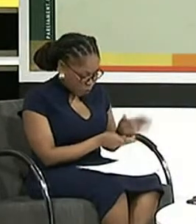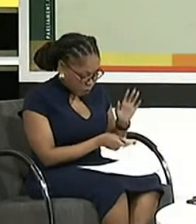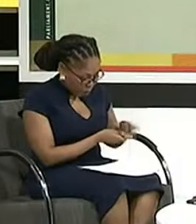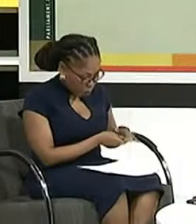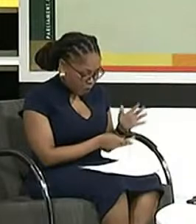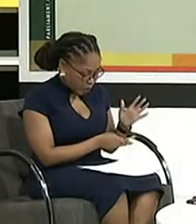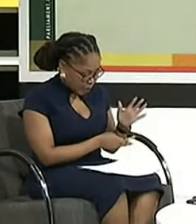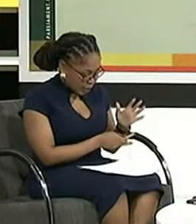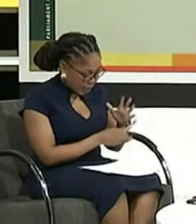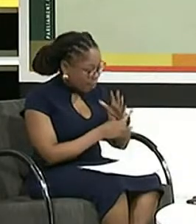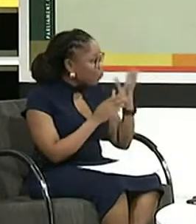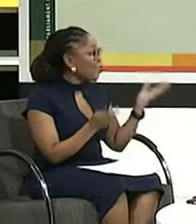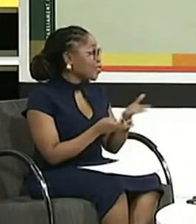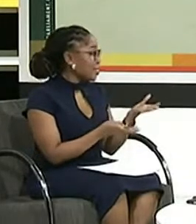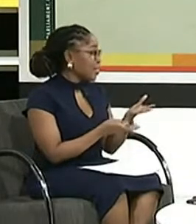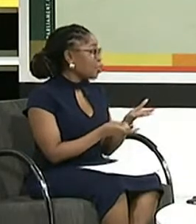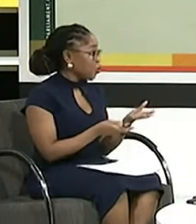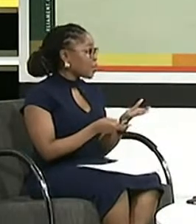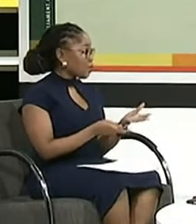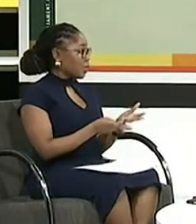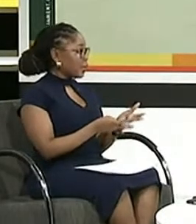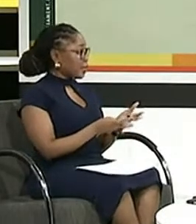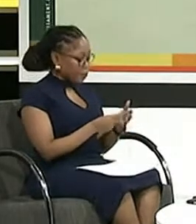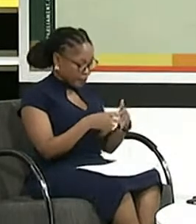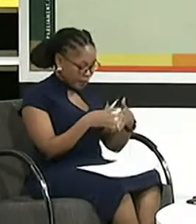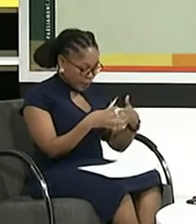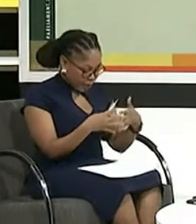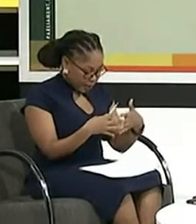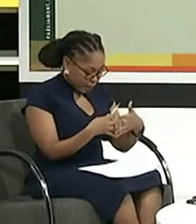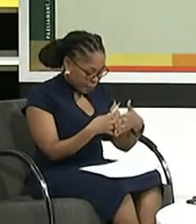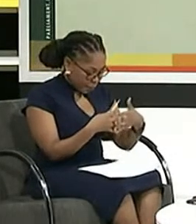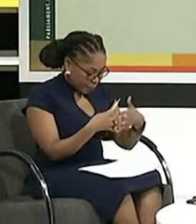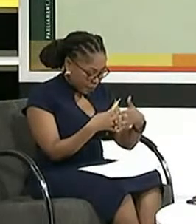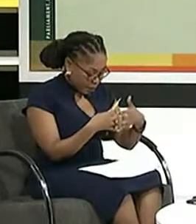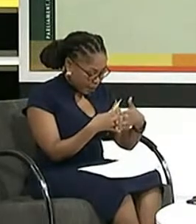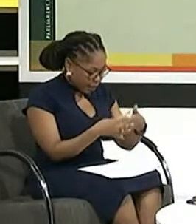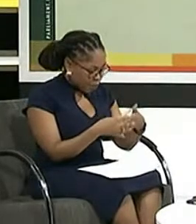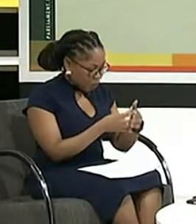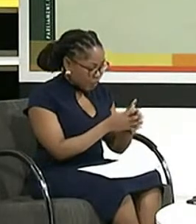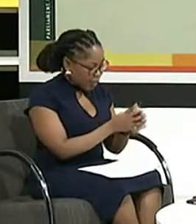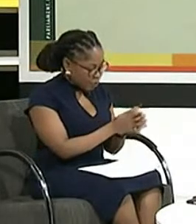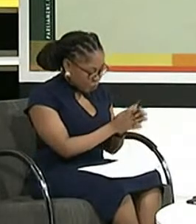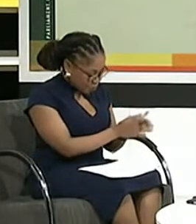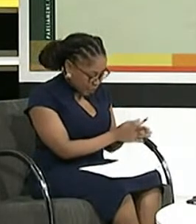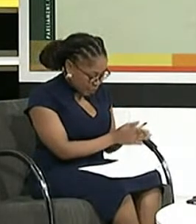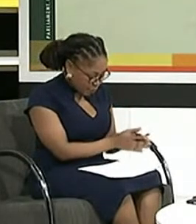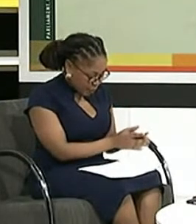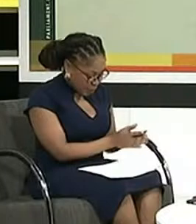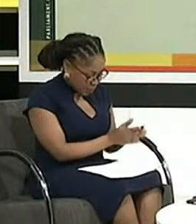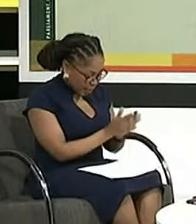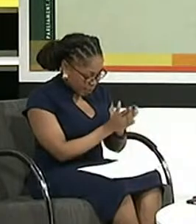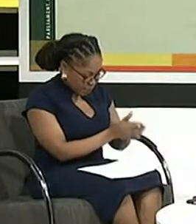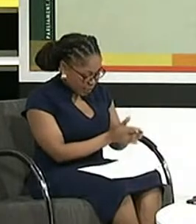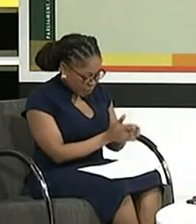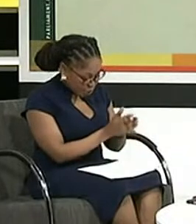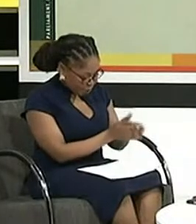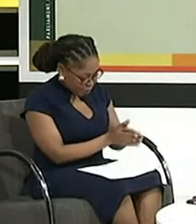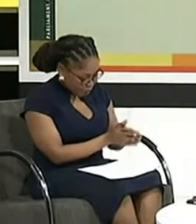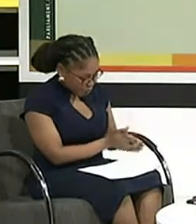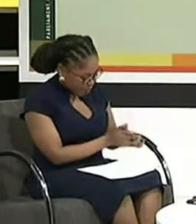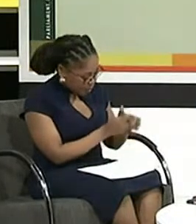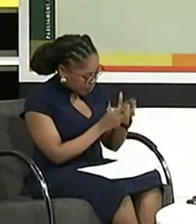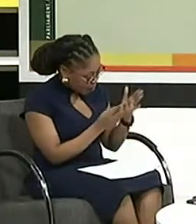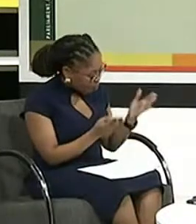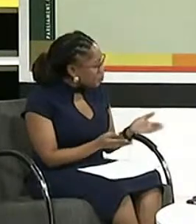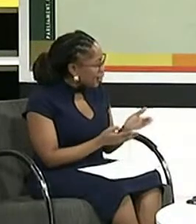supported by commodities and, of course, the GNU stability. Now, yet, when it comes to fixed investment as a percentage of GDP,